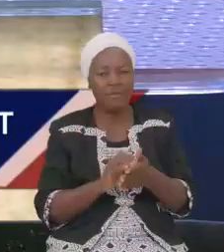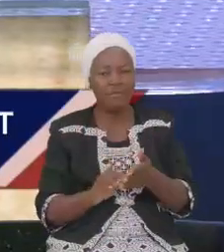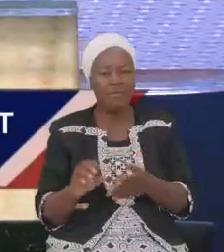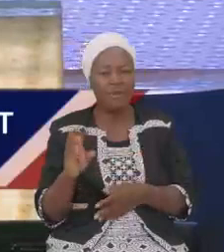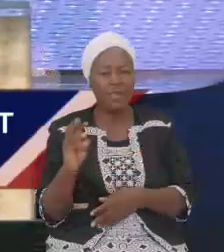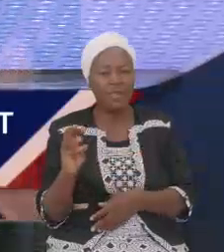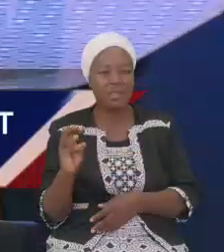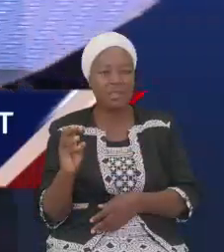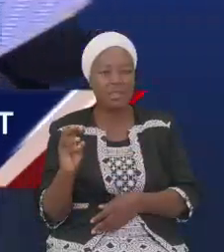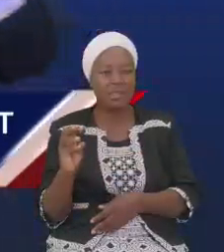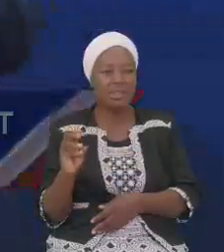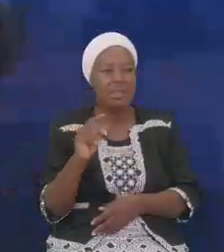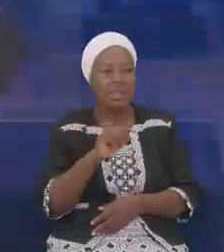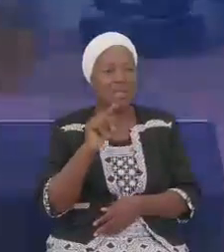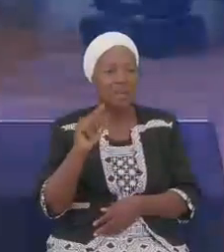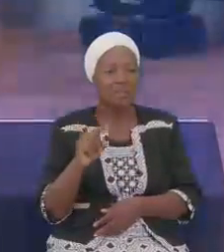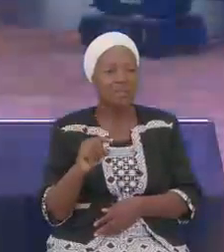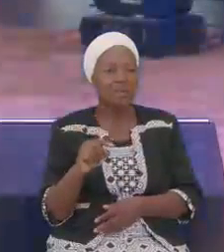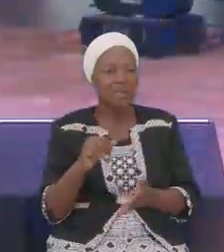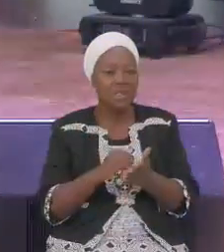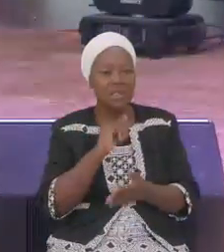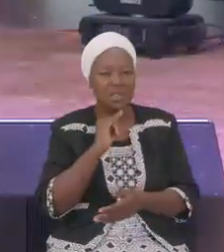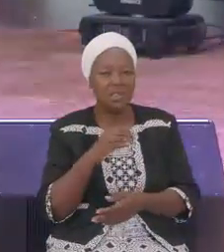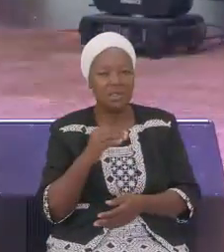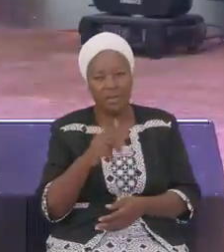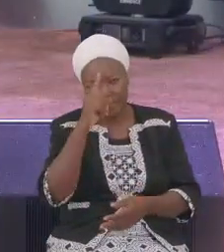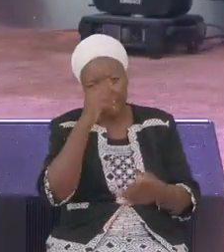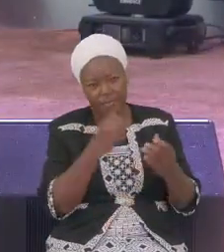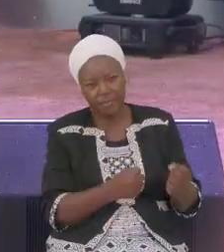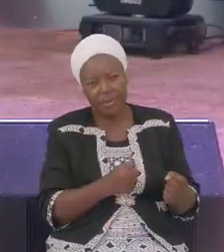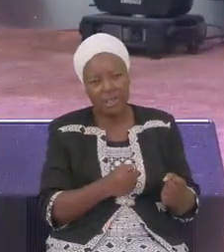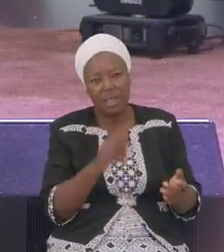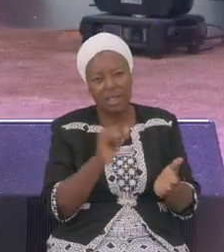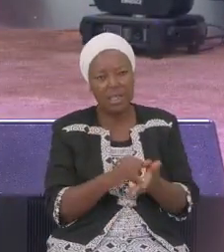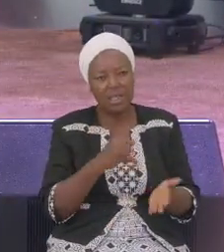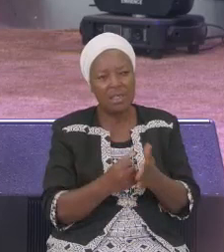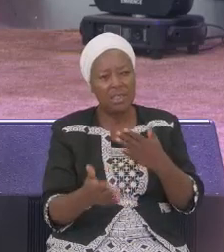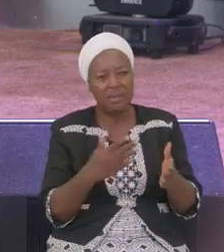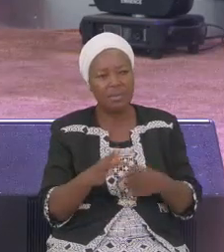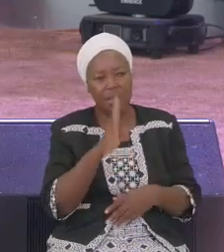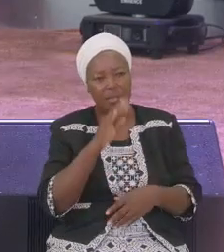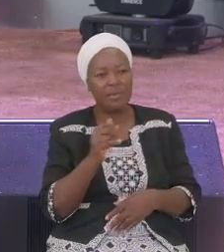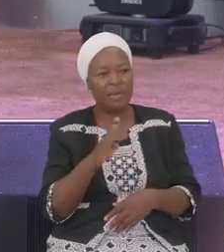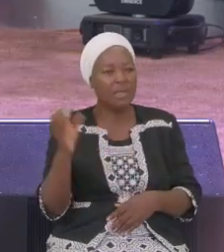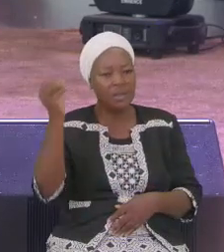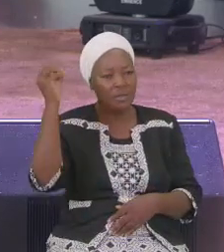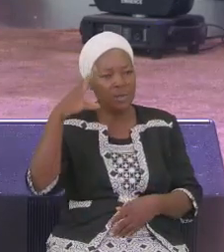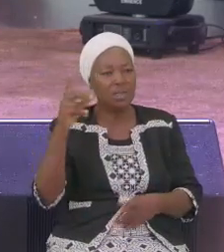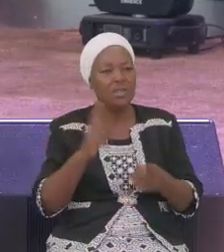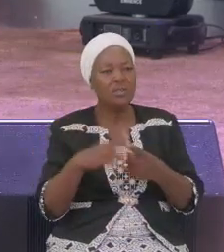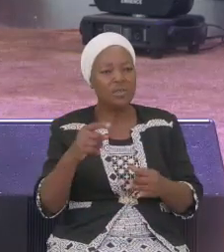verse 16, therefore, it is of faith that it might be by grace to